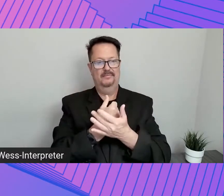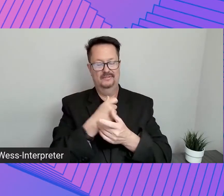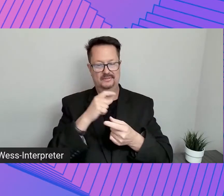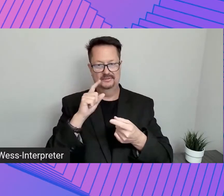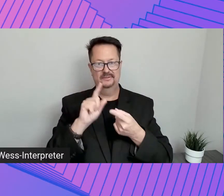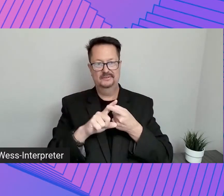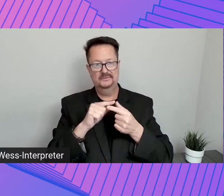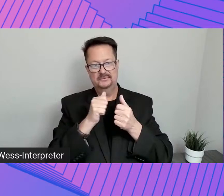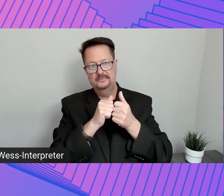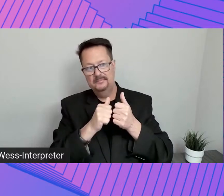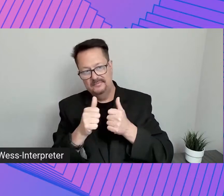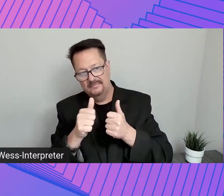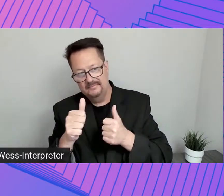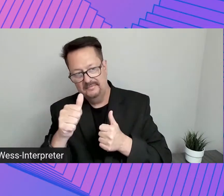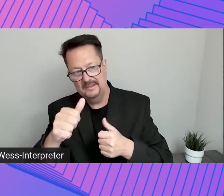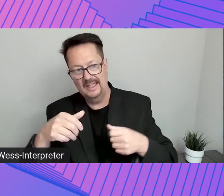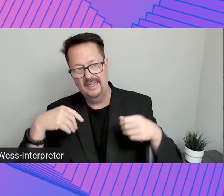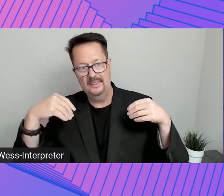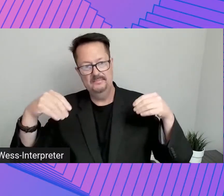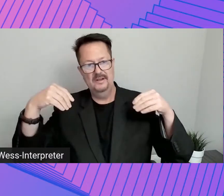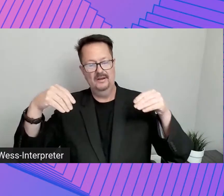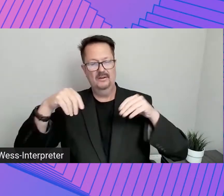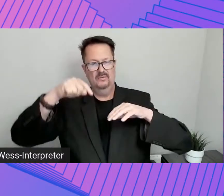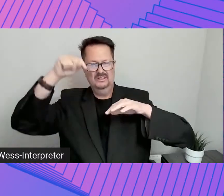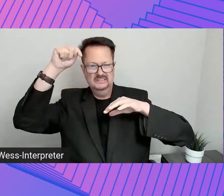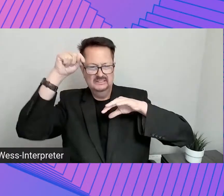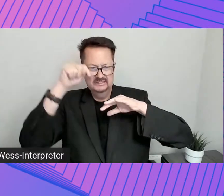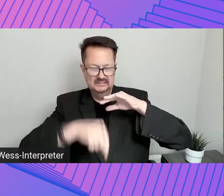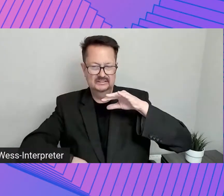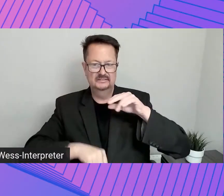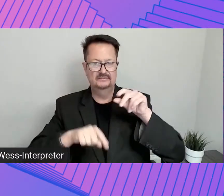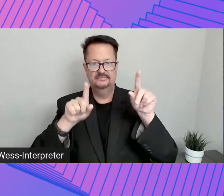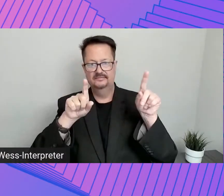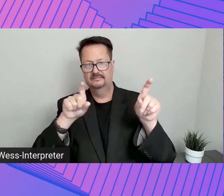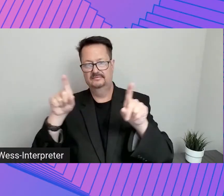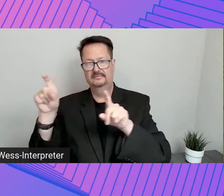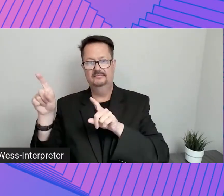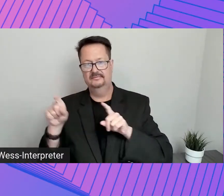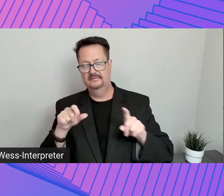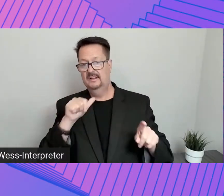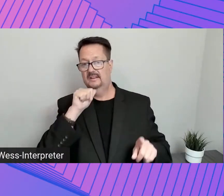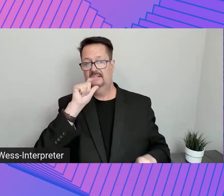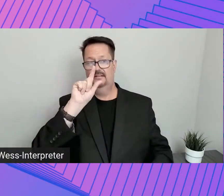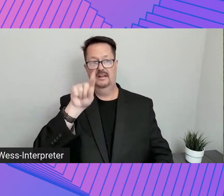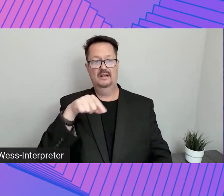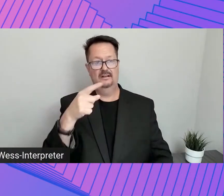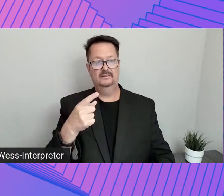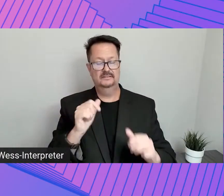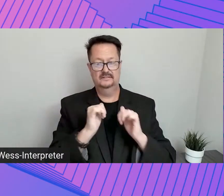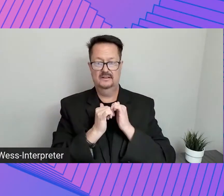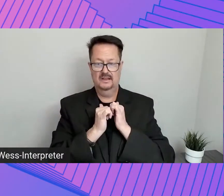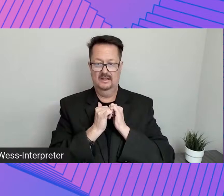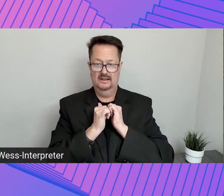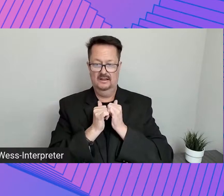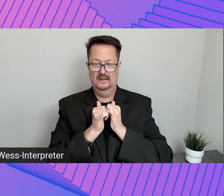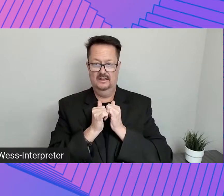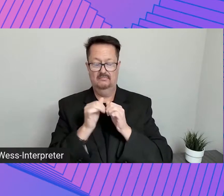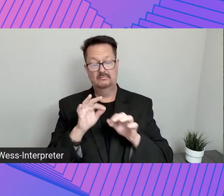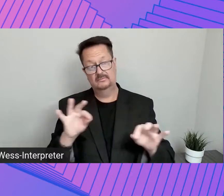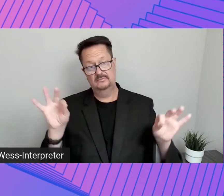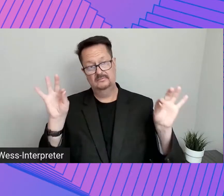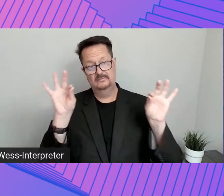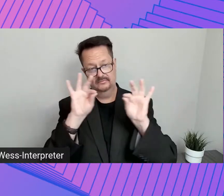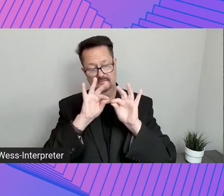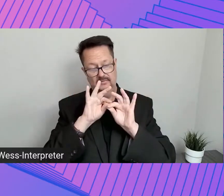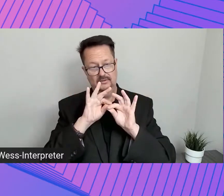marketing content and really start to dive deep and talk about not just how to do something, which is important. And I